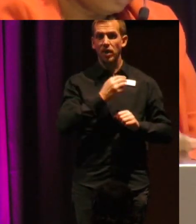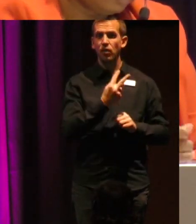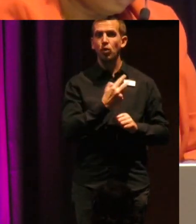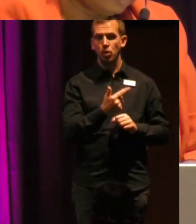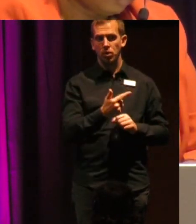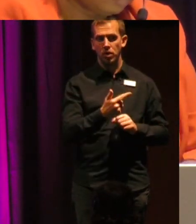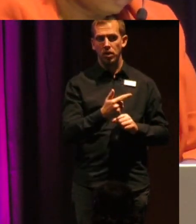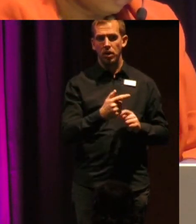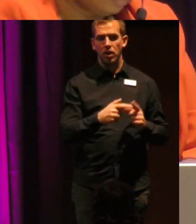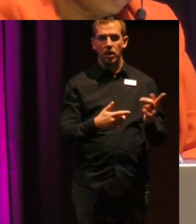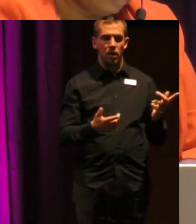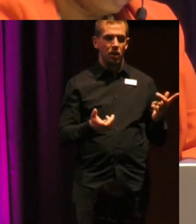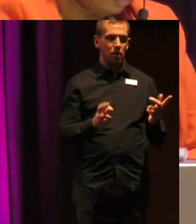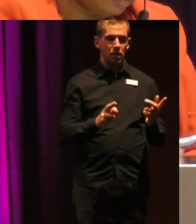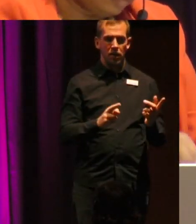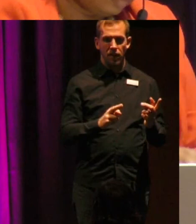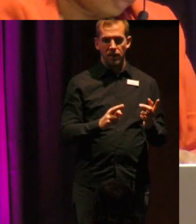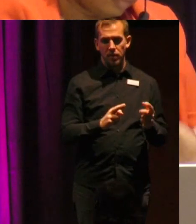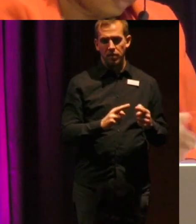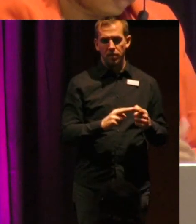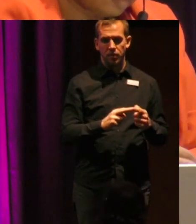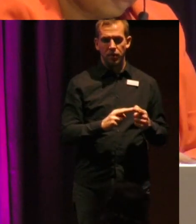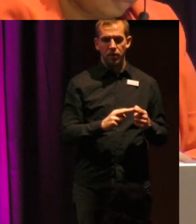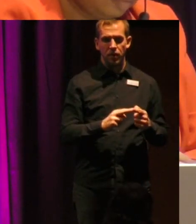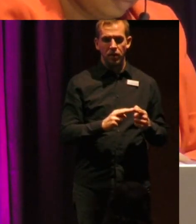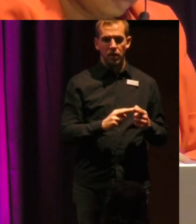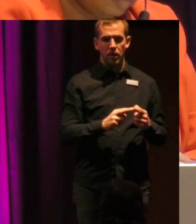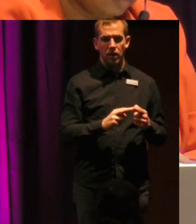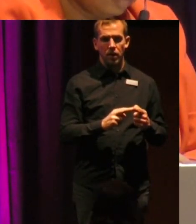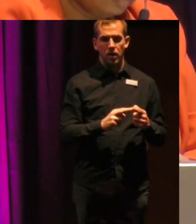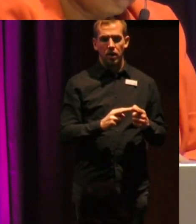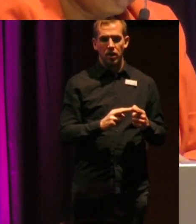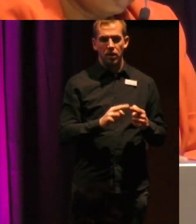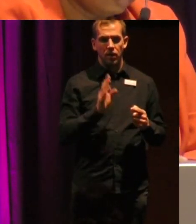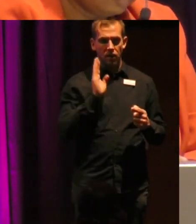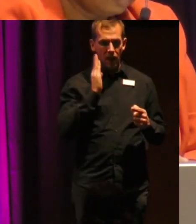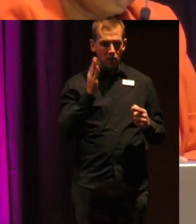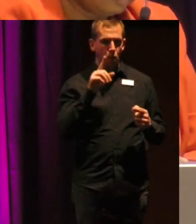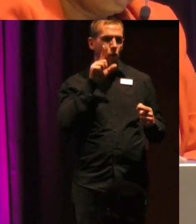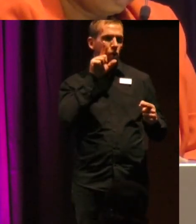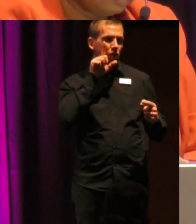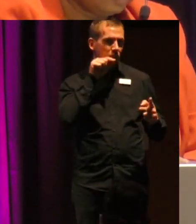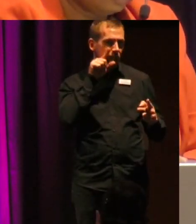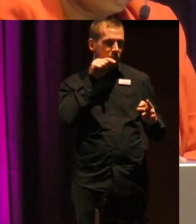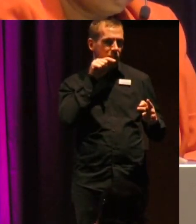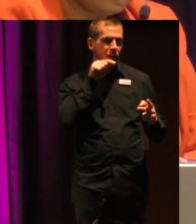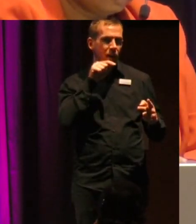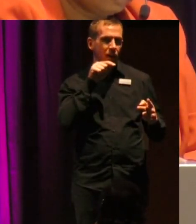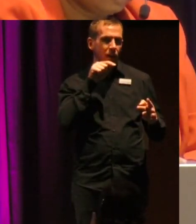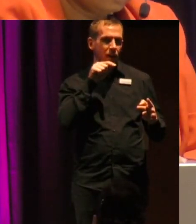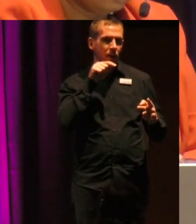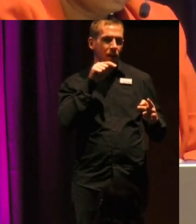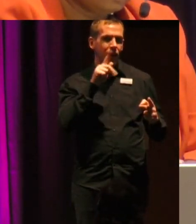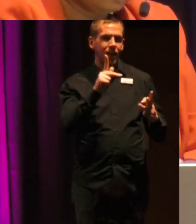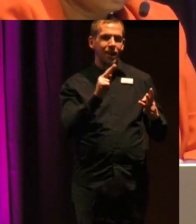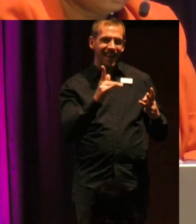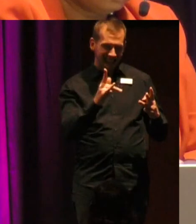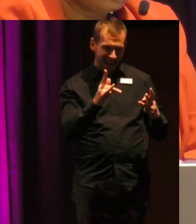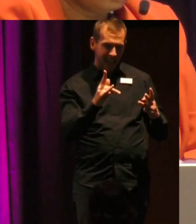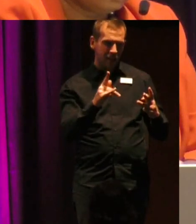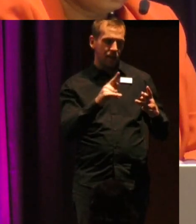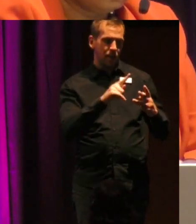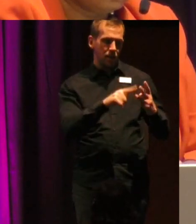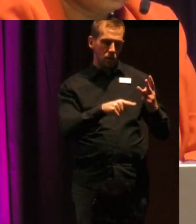on VK, it's on Facebook and Twitter and so on. And these social media